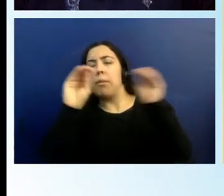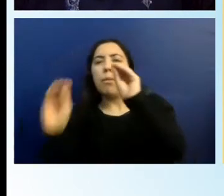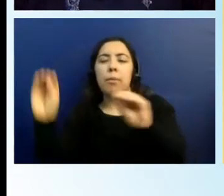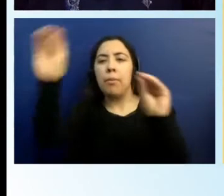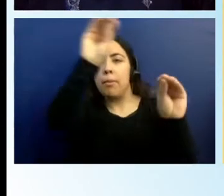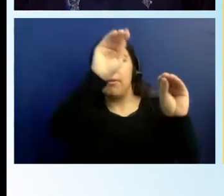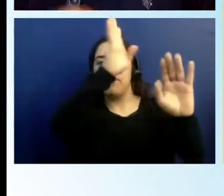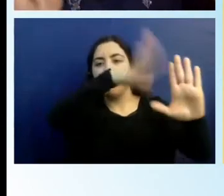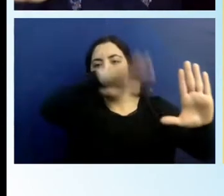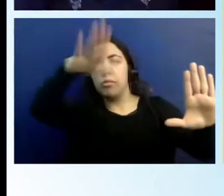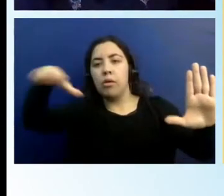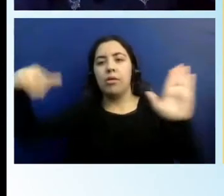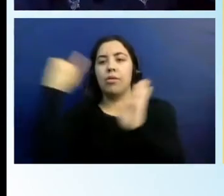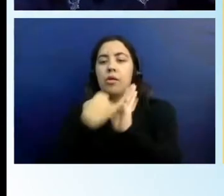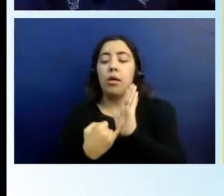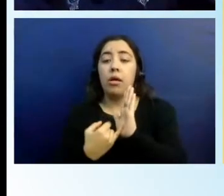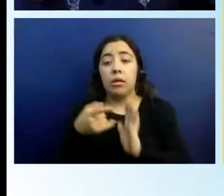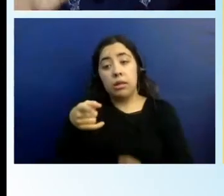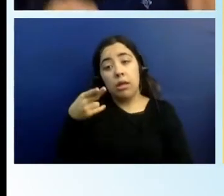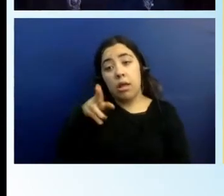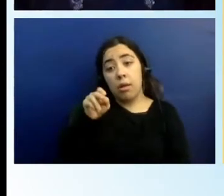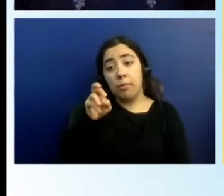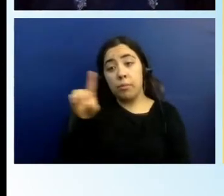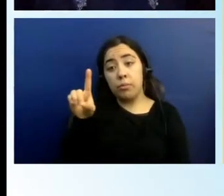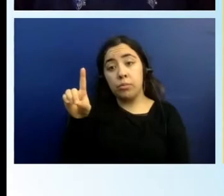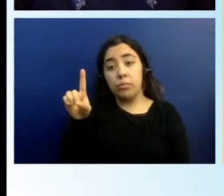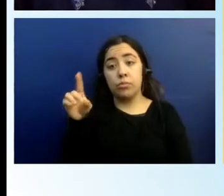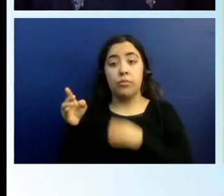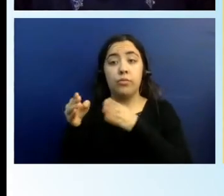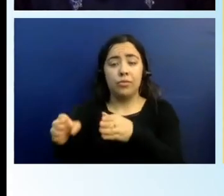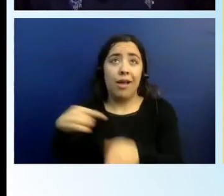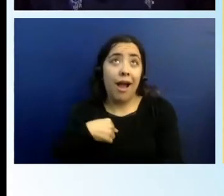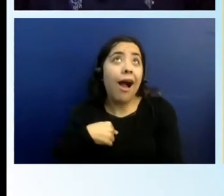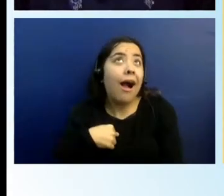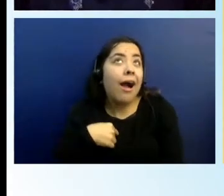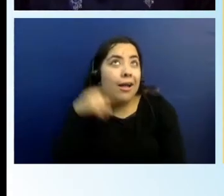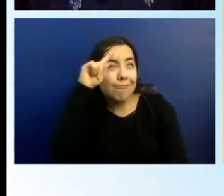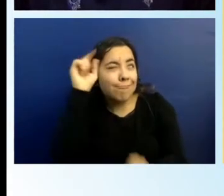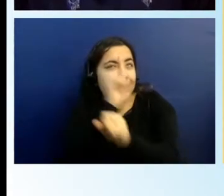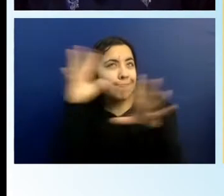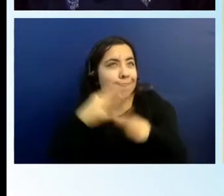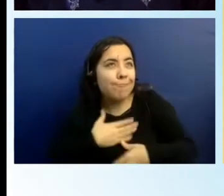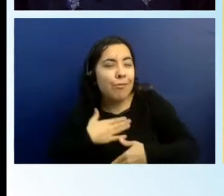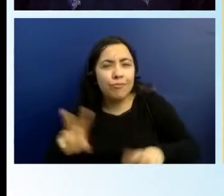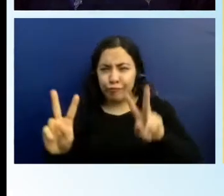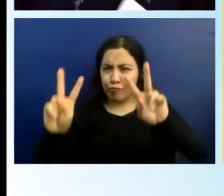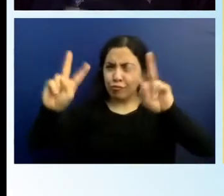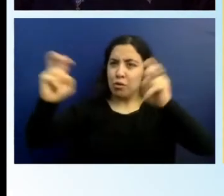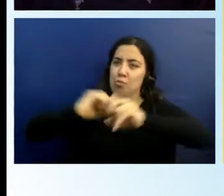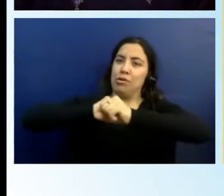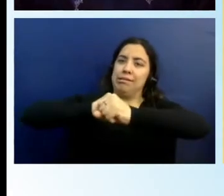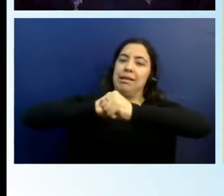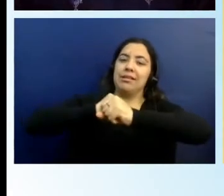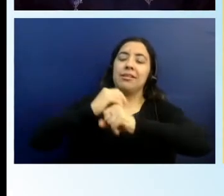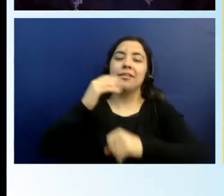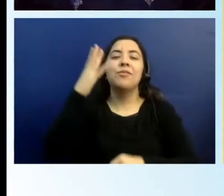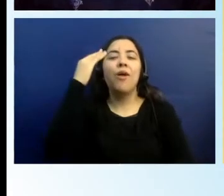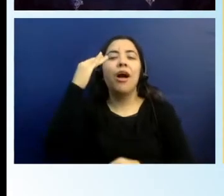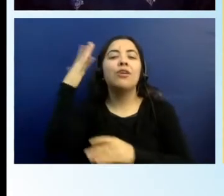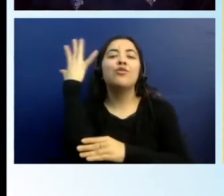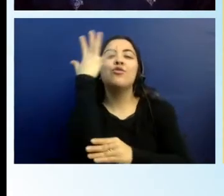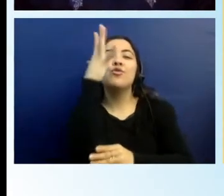today. I'd like to think it's protected by a lot of trees that grew around it.